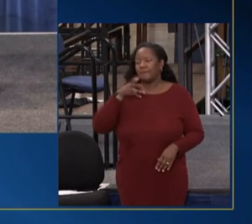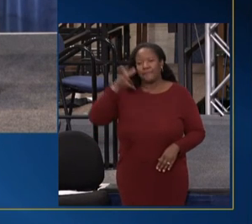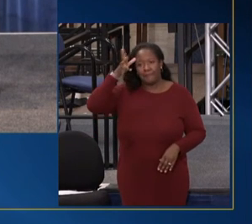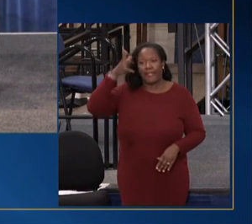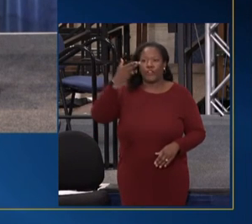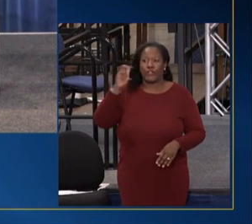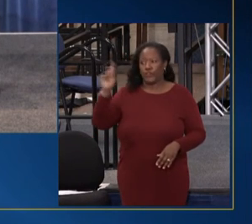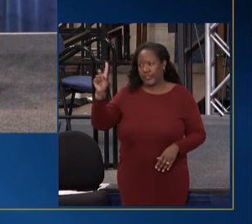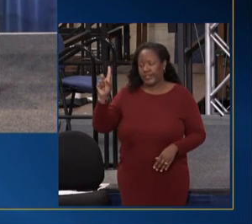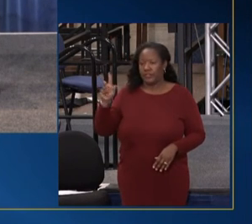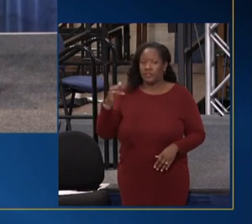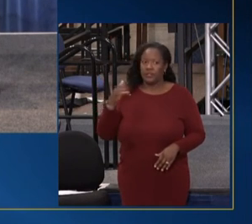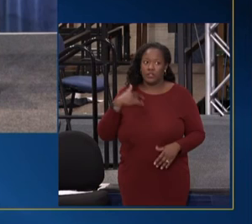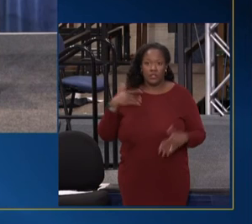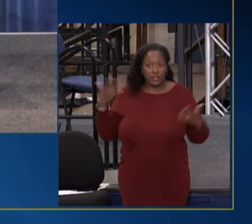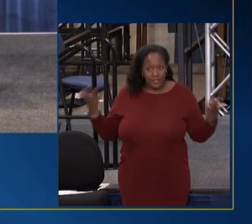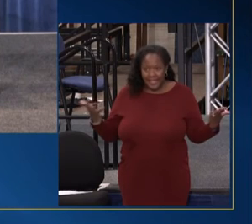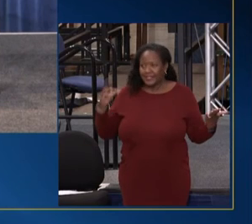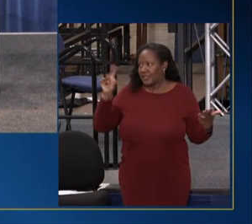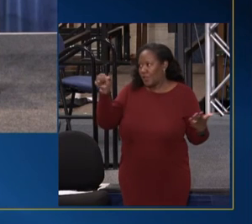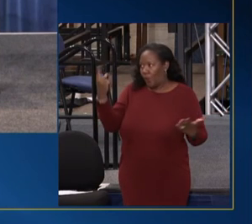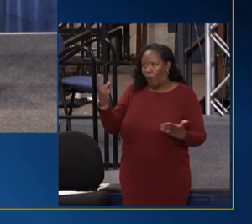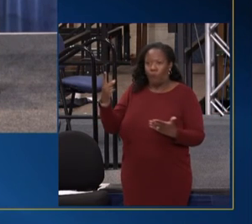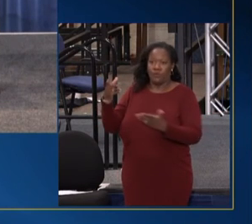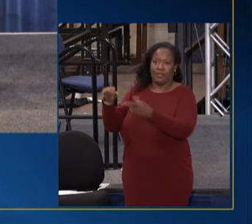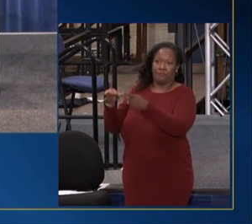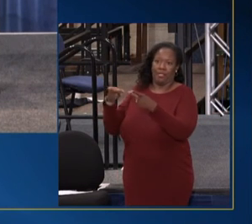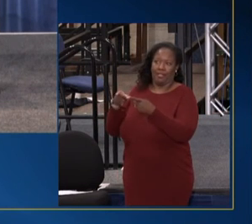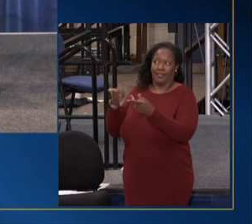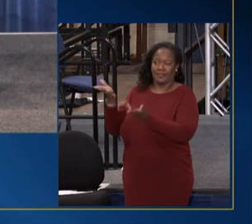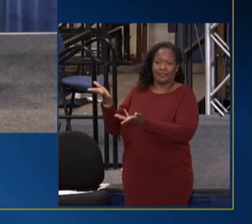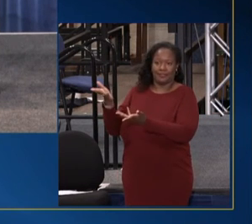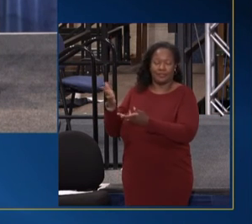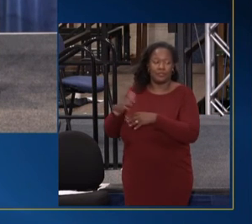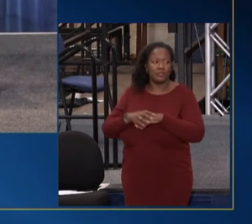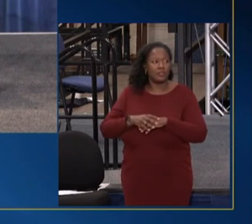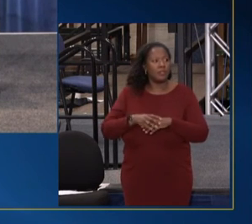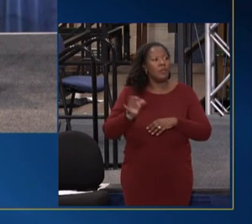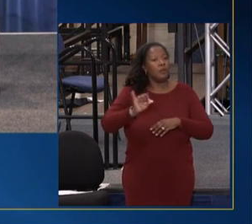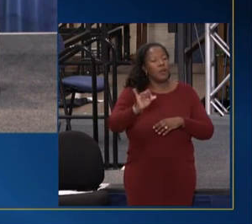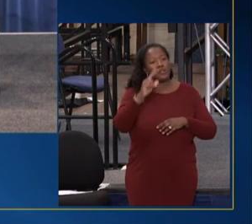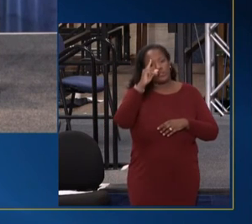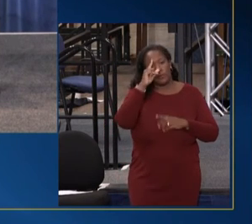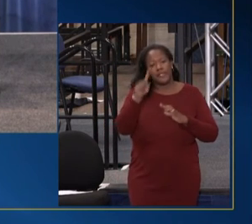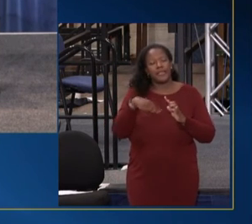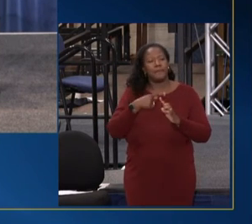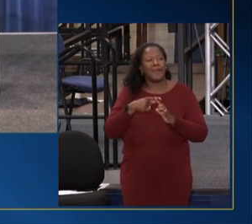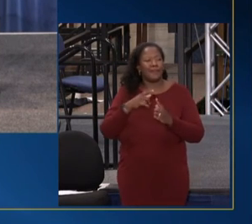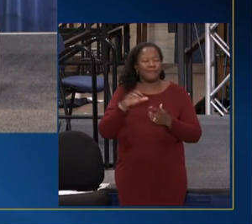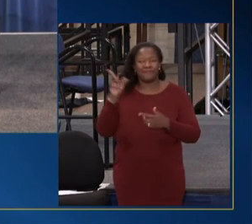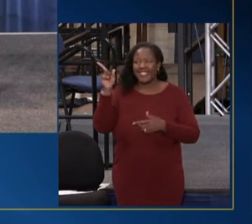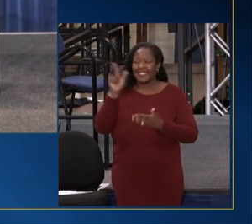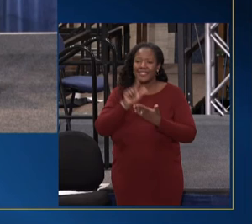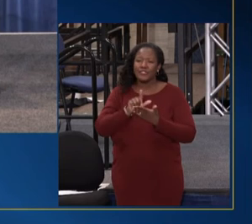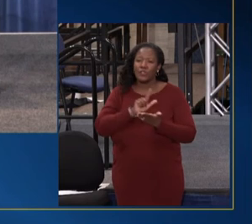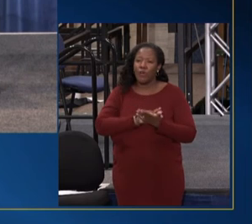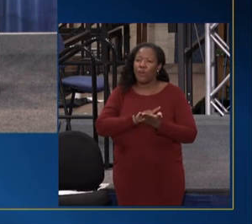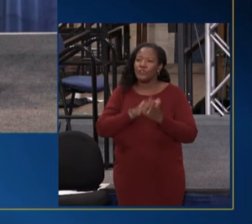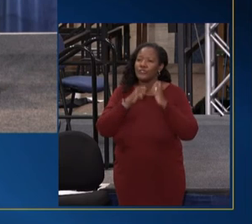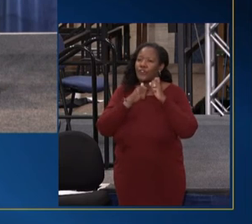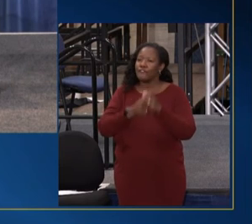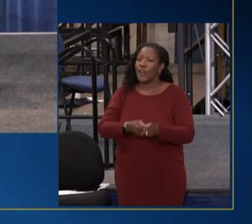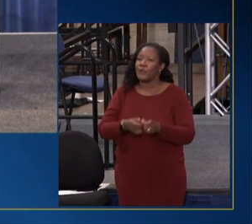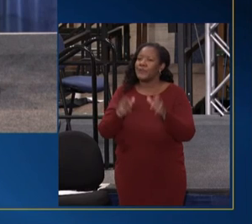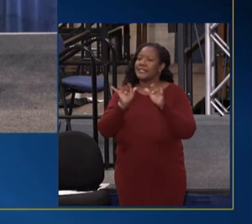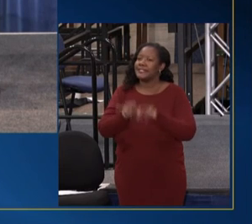intertwined in that way. But on the other side of things, I also think about how these laws are following a very similar